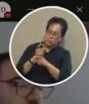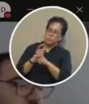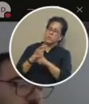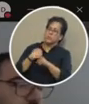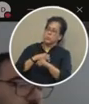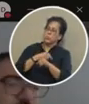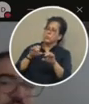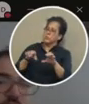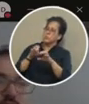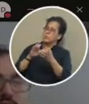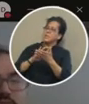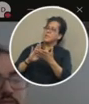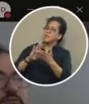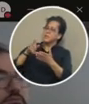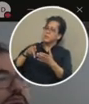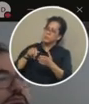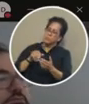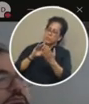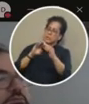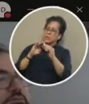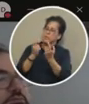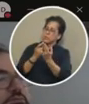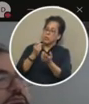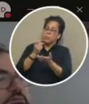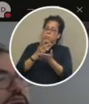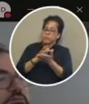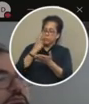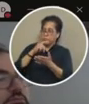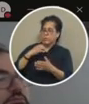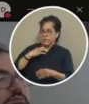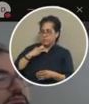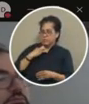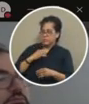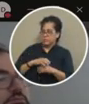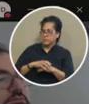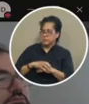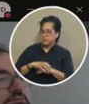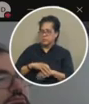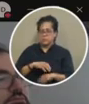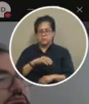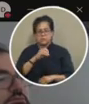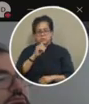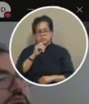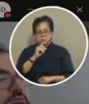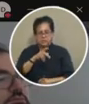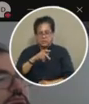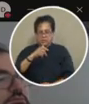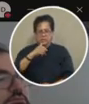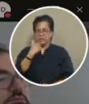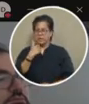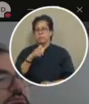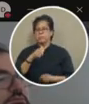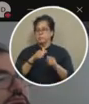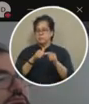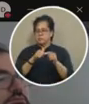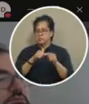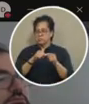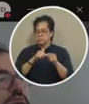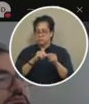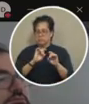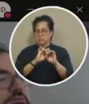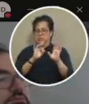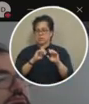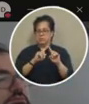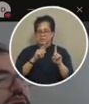doing the cleanup to bring it to council here so we can get approval for the application. And I'm so sorry that I don't remember this off of the top of my head, but this